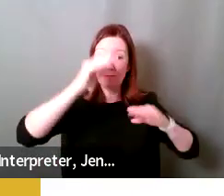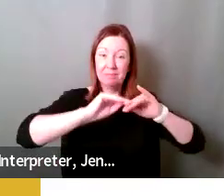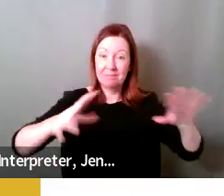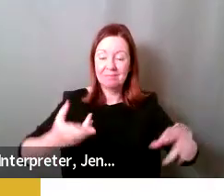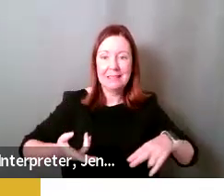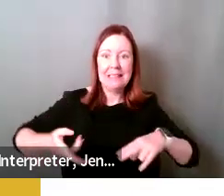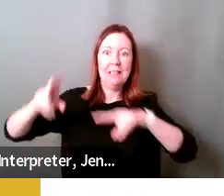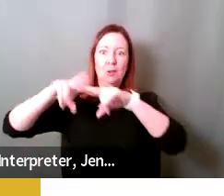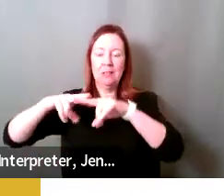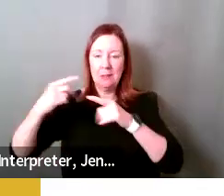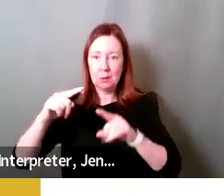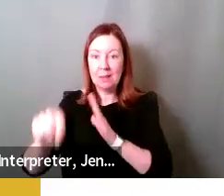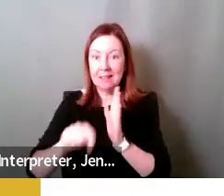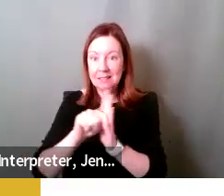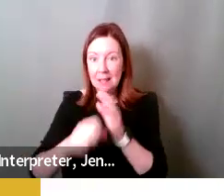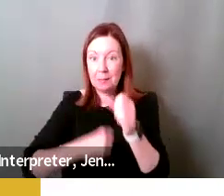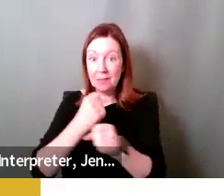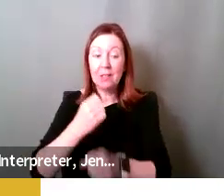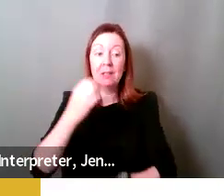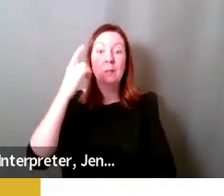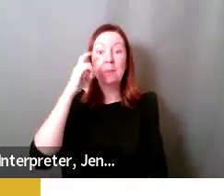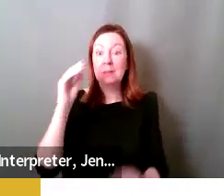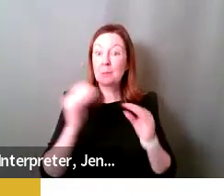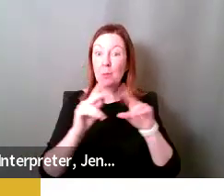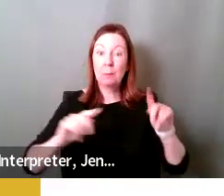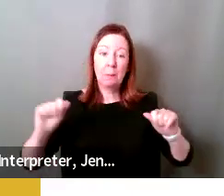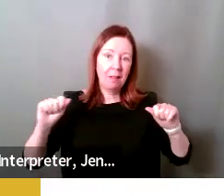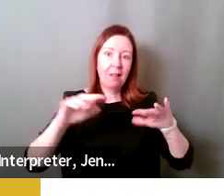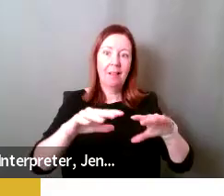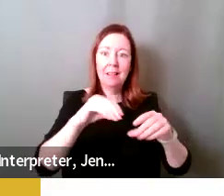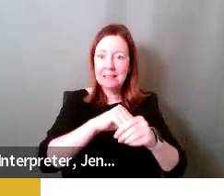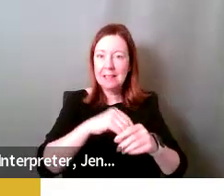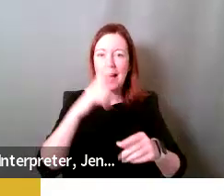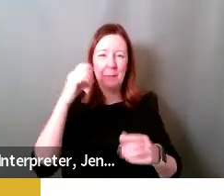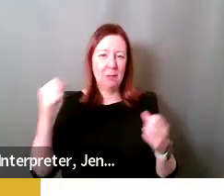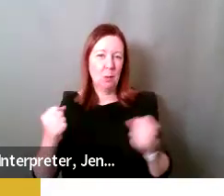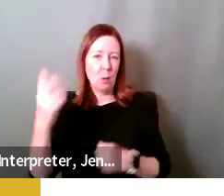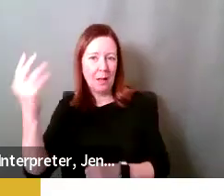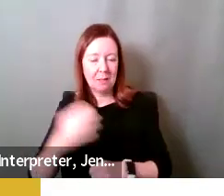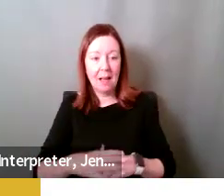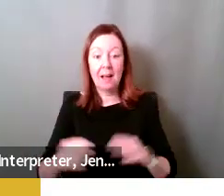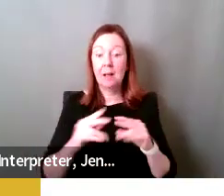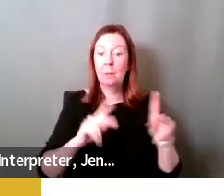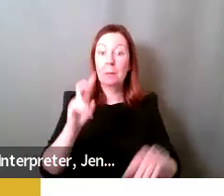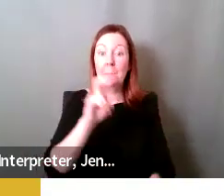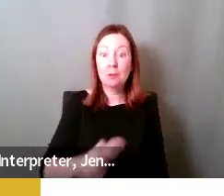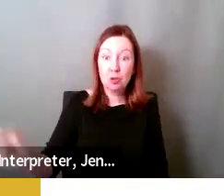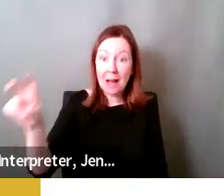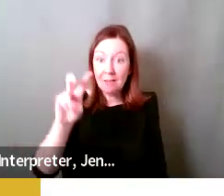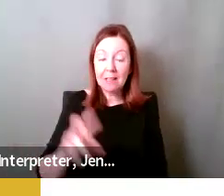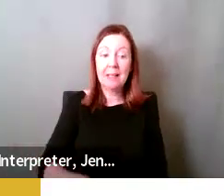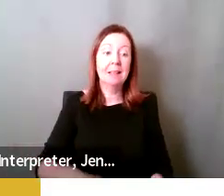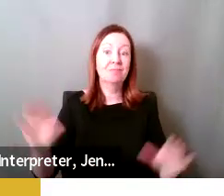transmission during this time, again, because more people are gathered indoors because of the cold. More folks are traveling and gathering for